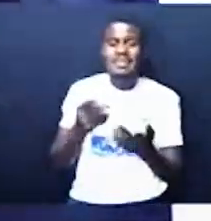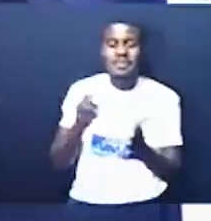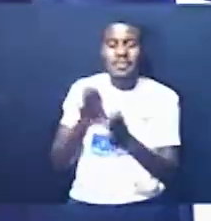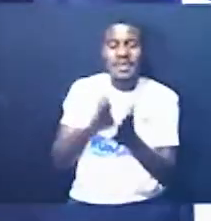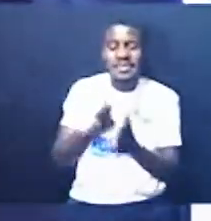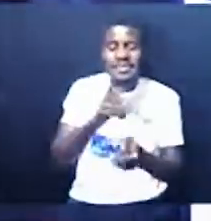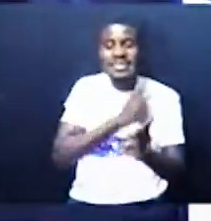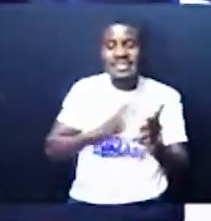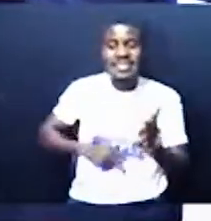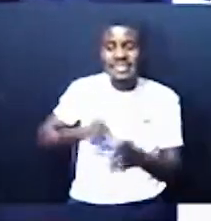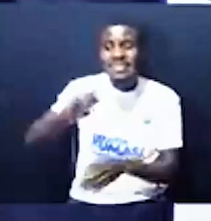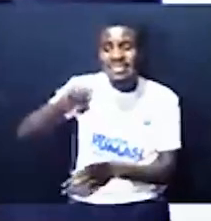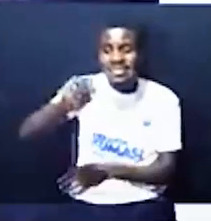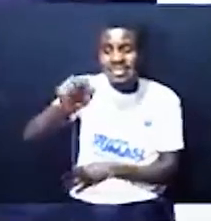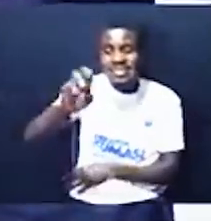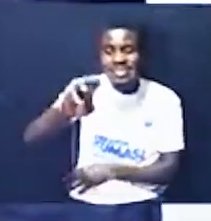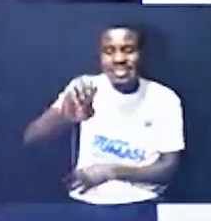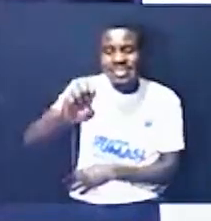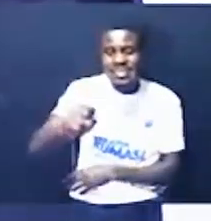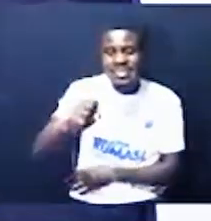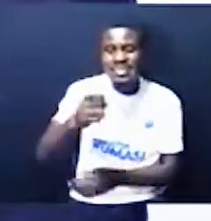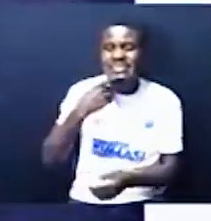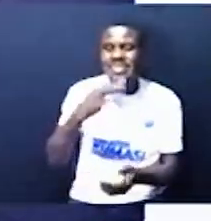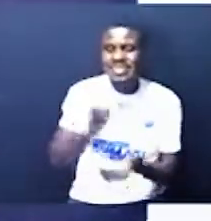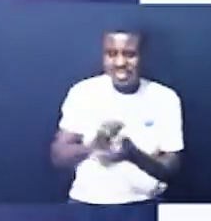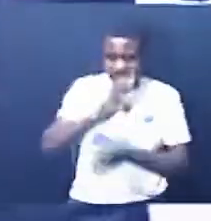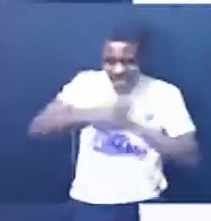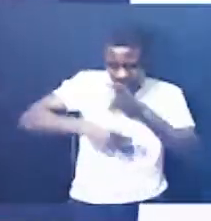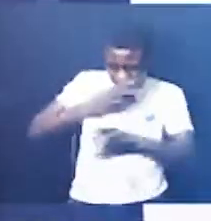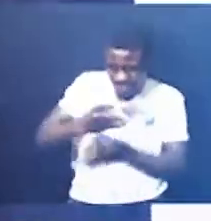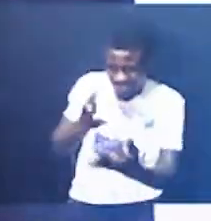world through him might be saved.